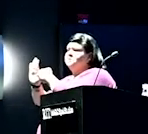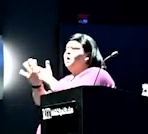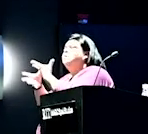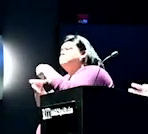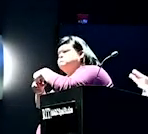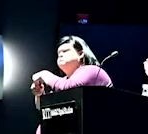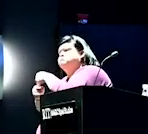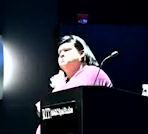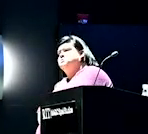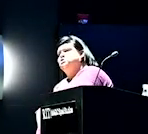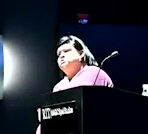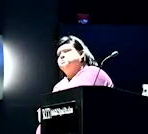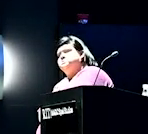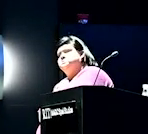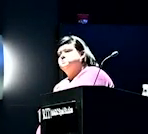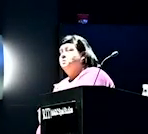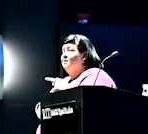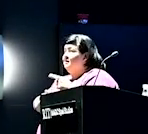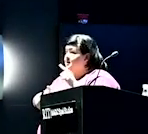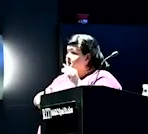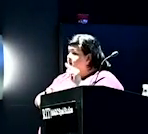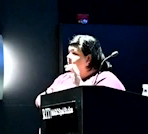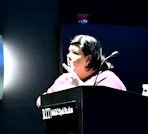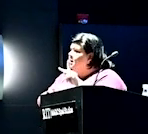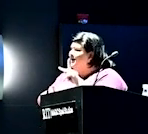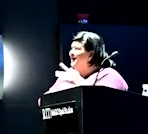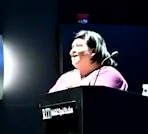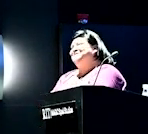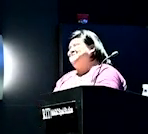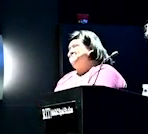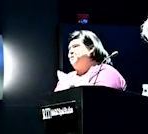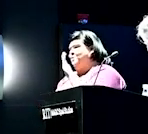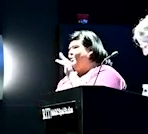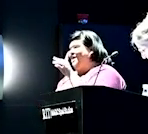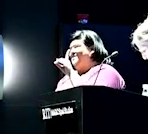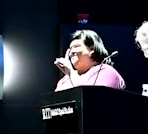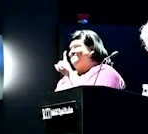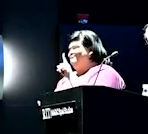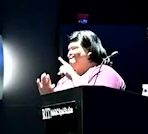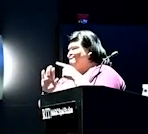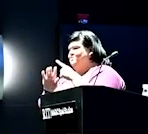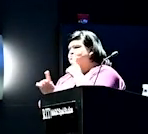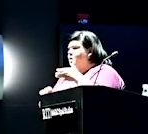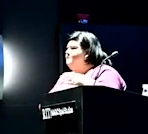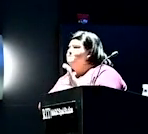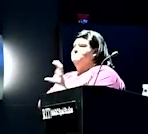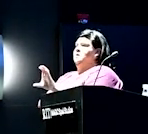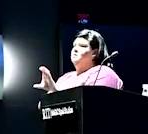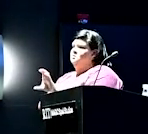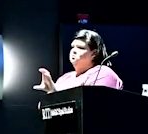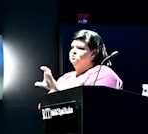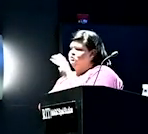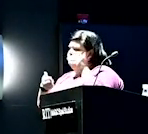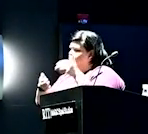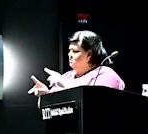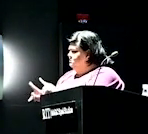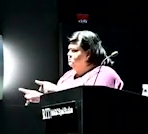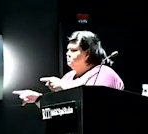entertains, where Nickelodeon is that entertainment brand that empowers,